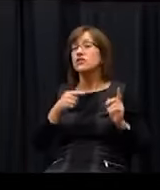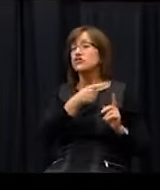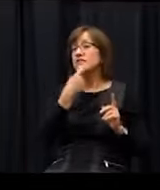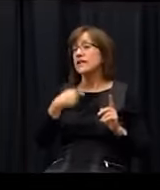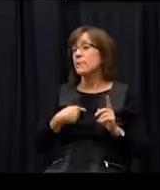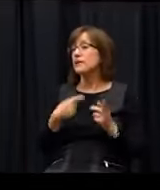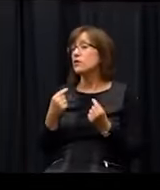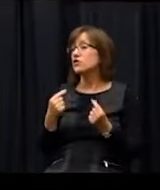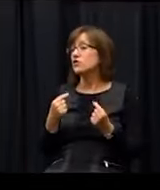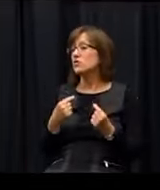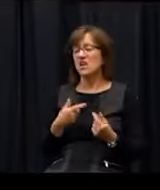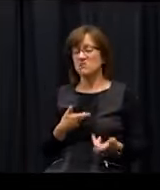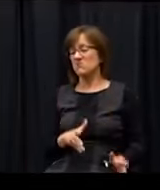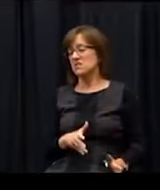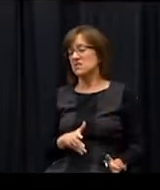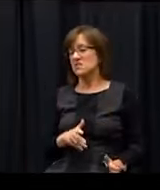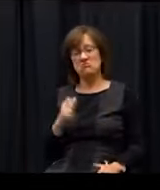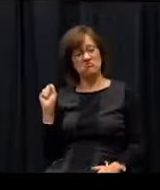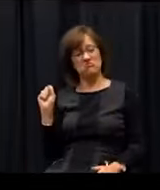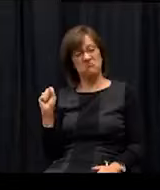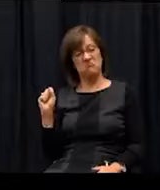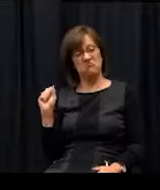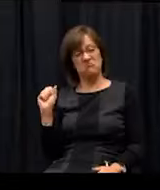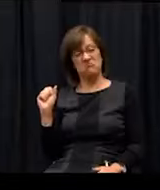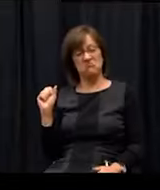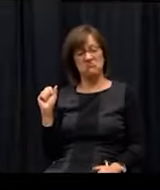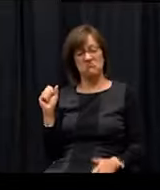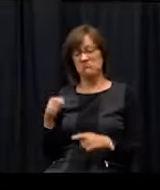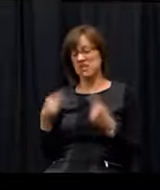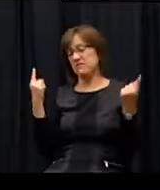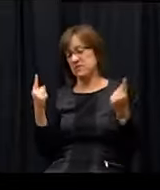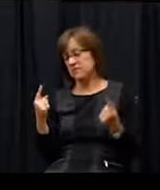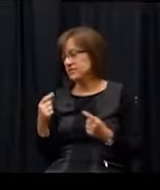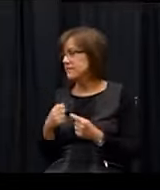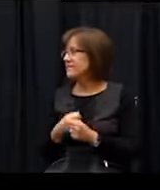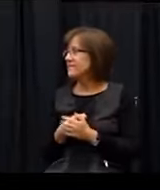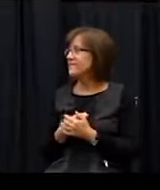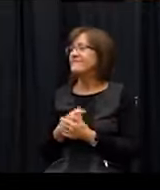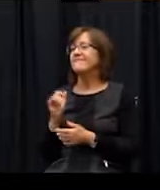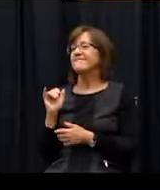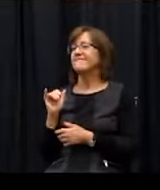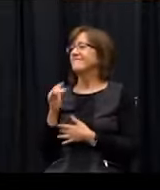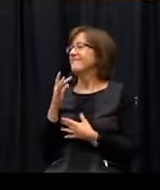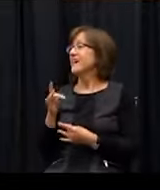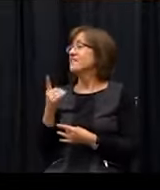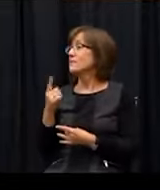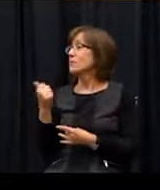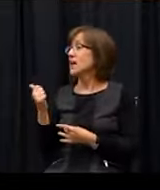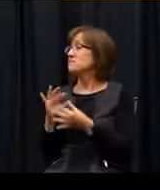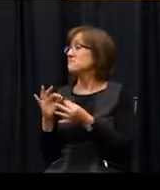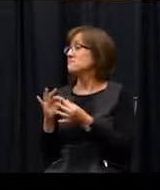I didn't want to be told what to do. Another oppositional child, or adult really. Anyone else?